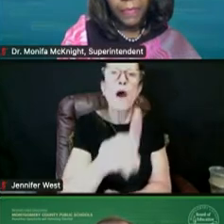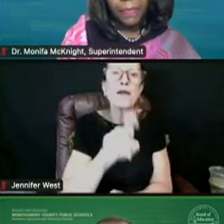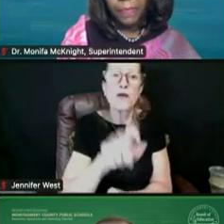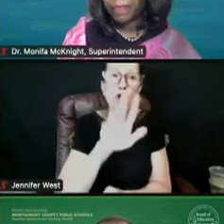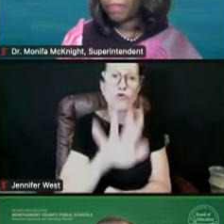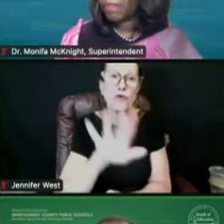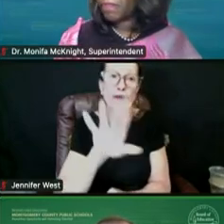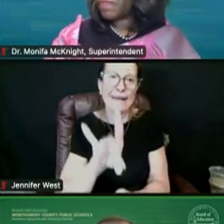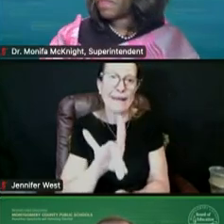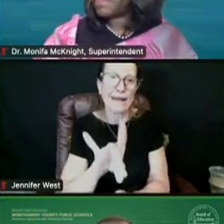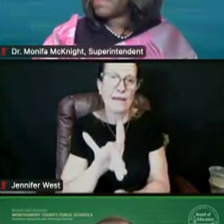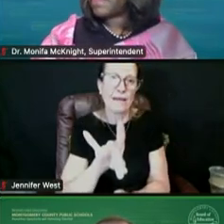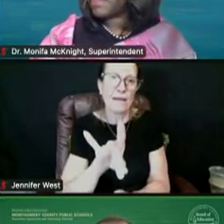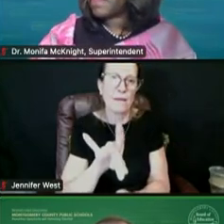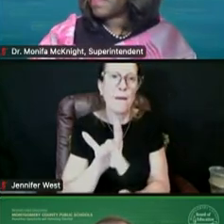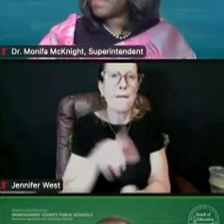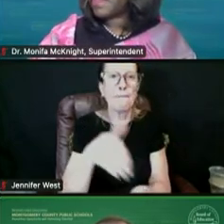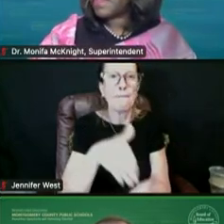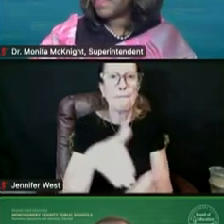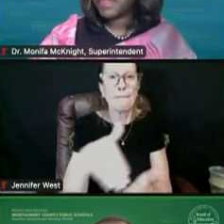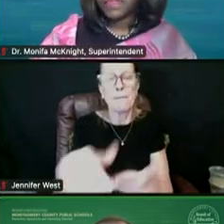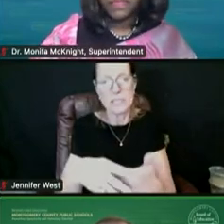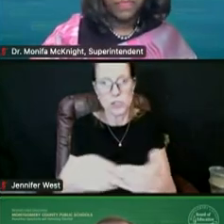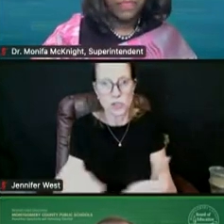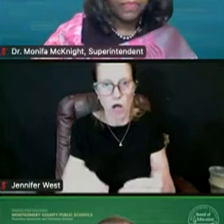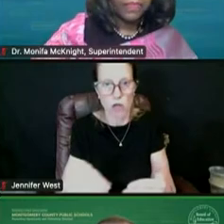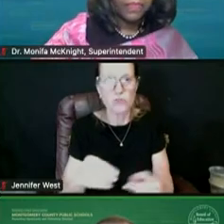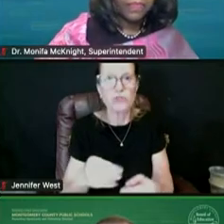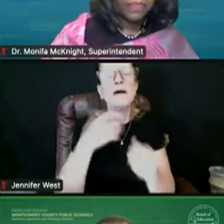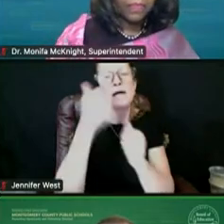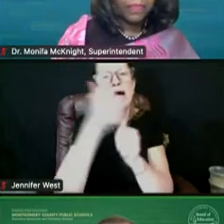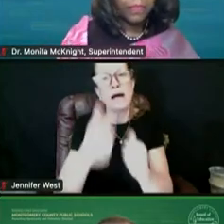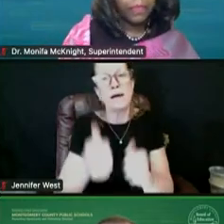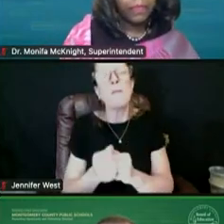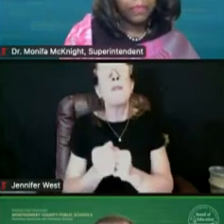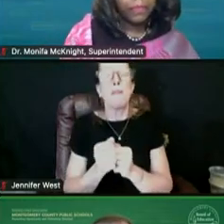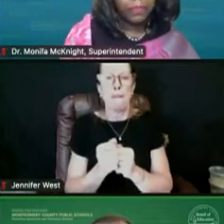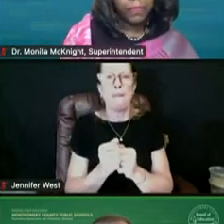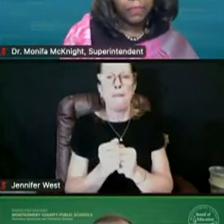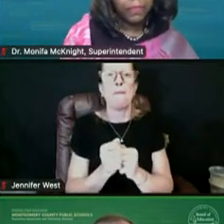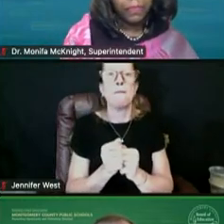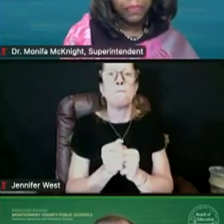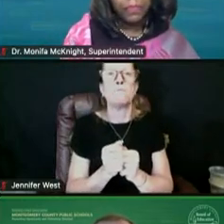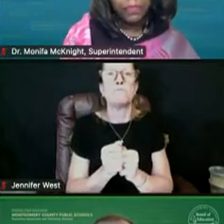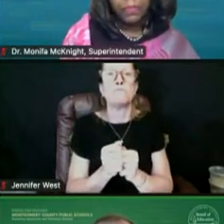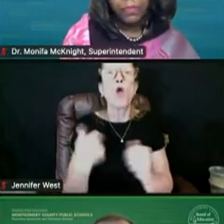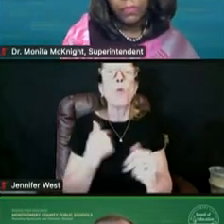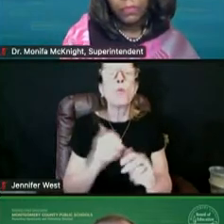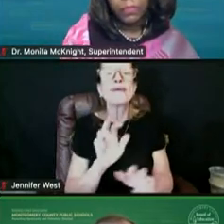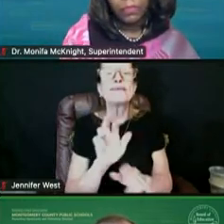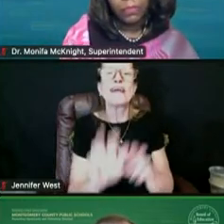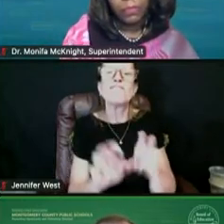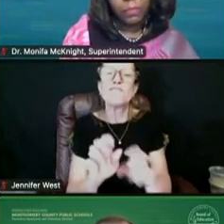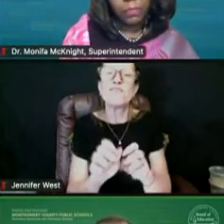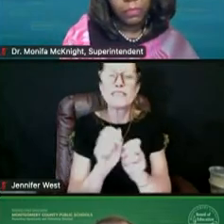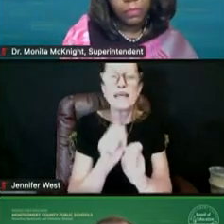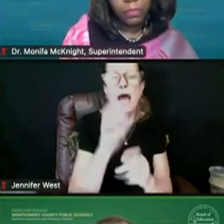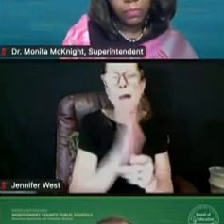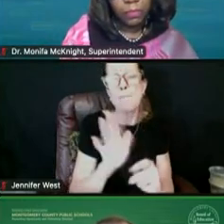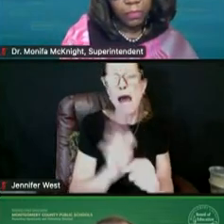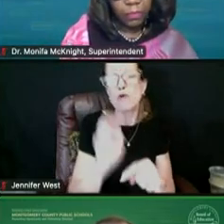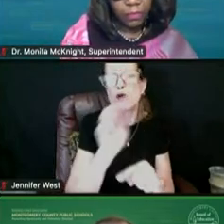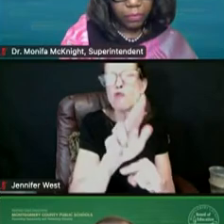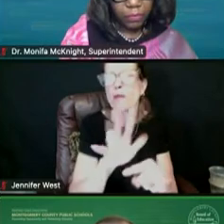that goes directly to the priorities that the superintendent had discussed earlier. We invested about three quarters, as you can see here, about